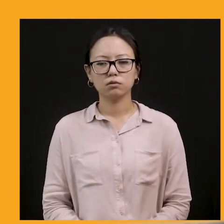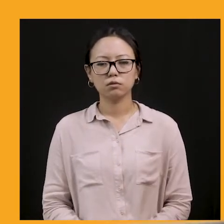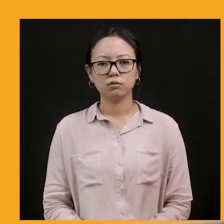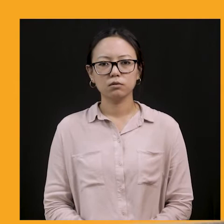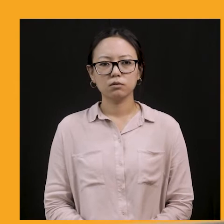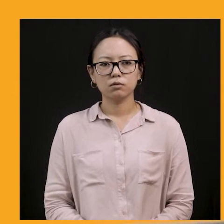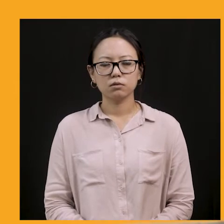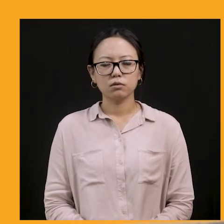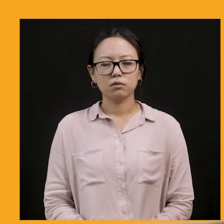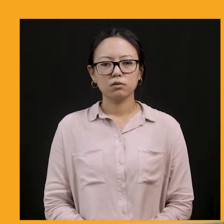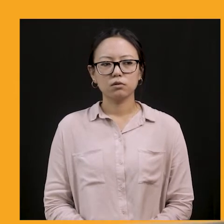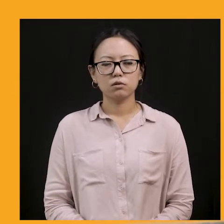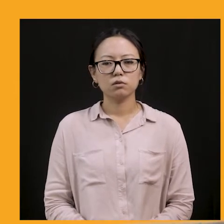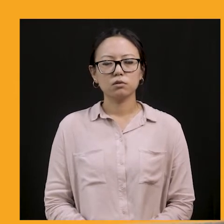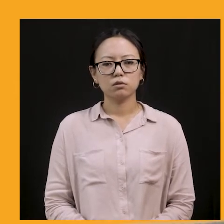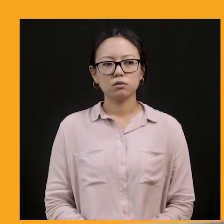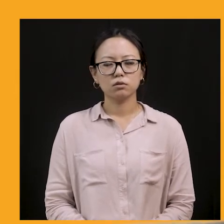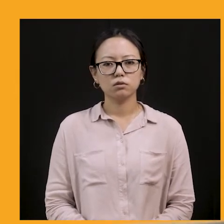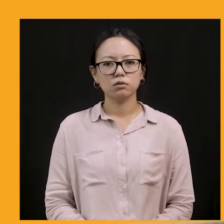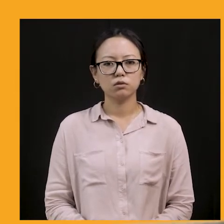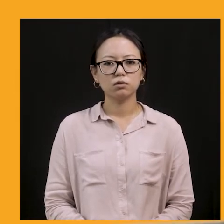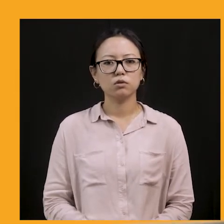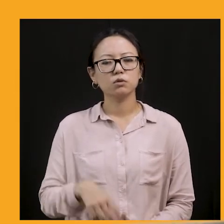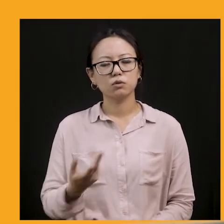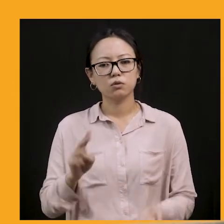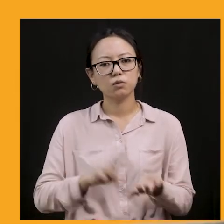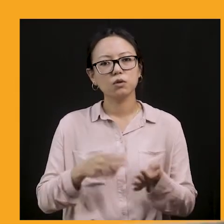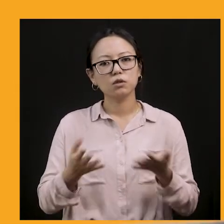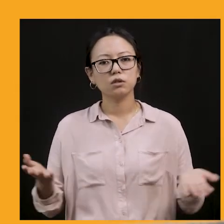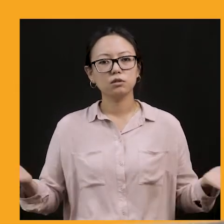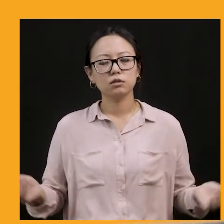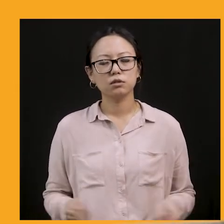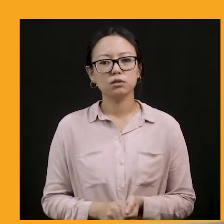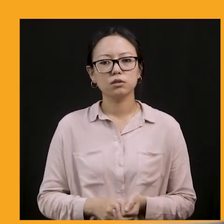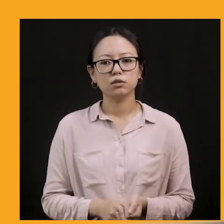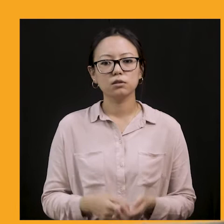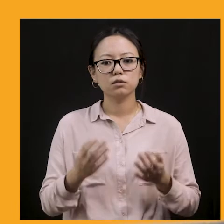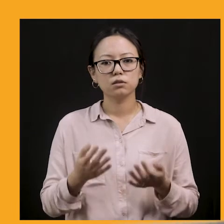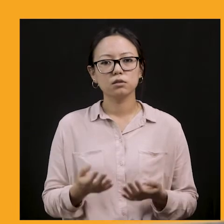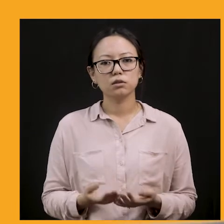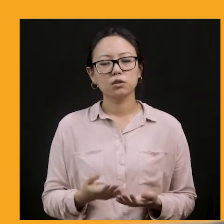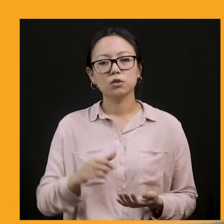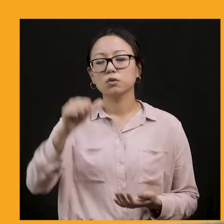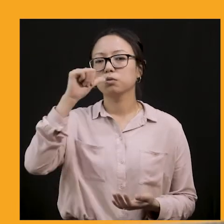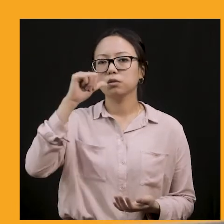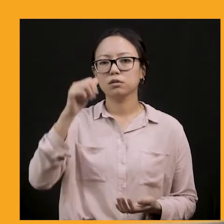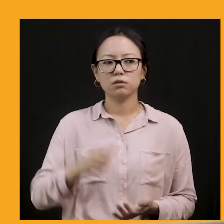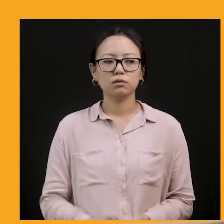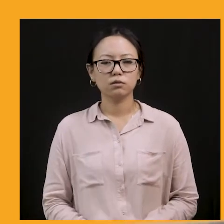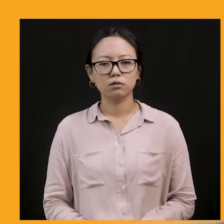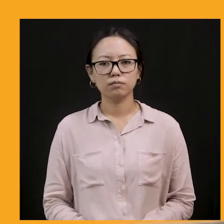So students, the first example about the natural thing we have learned about water. The